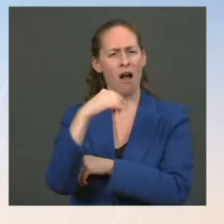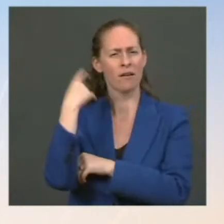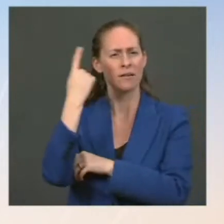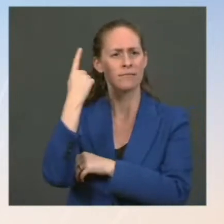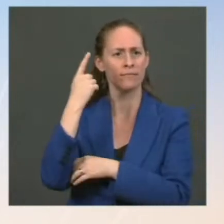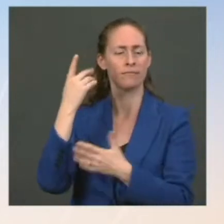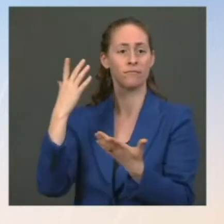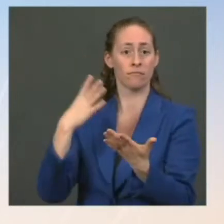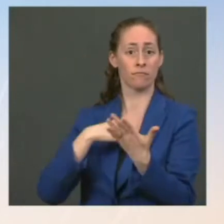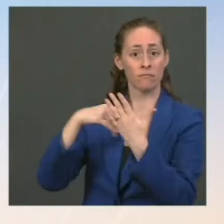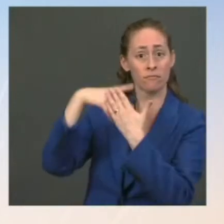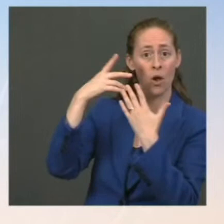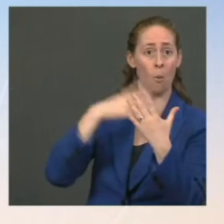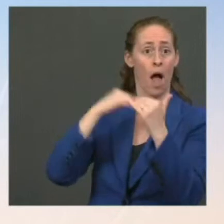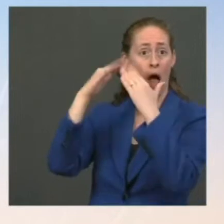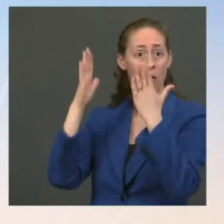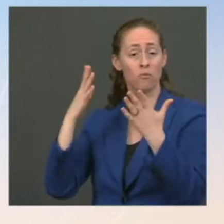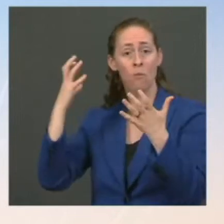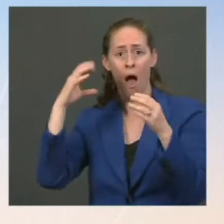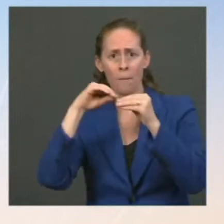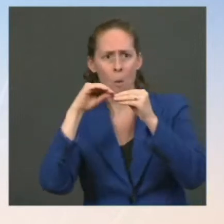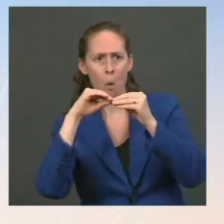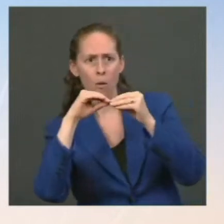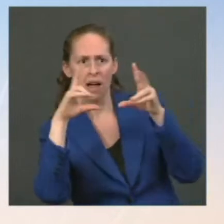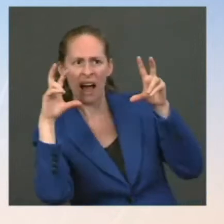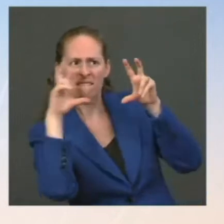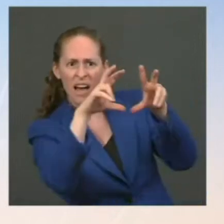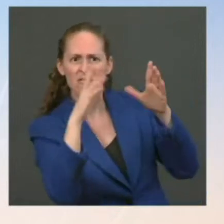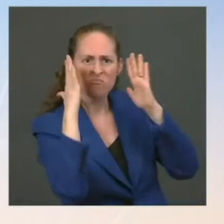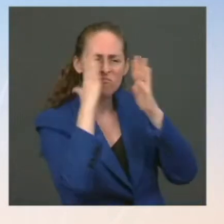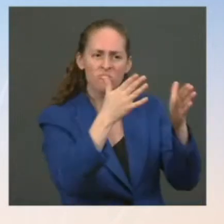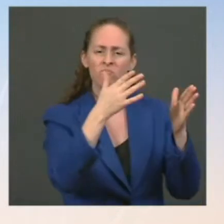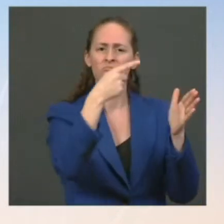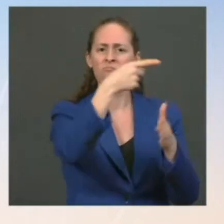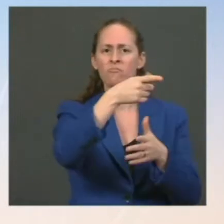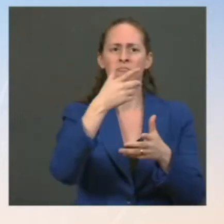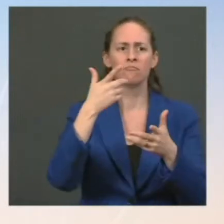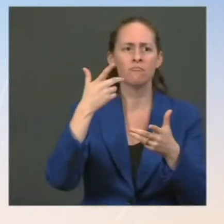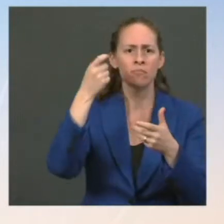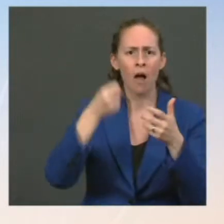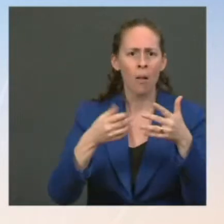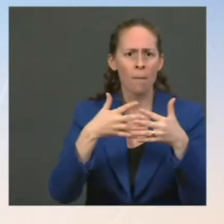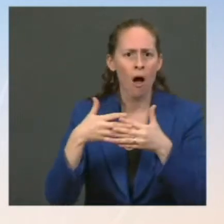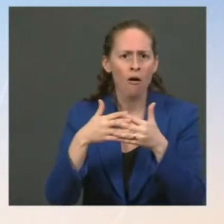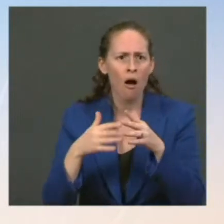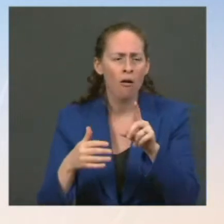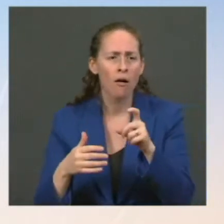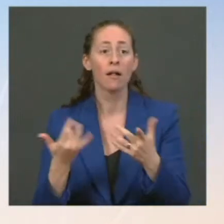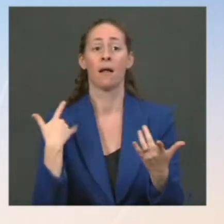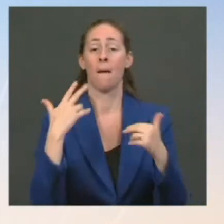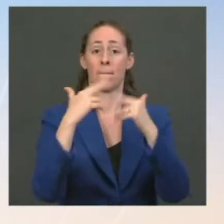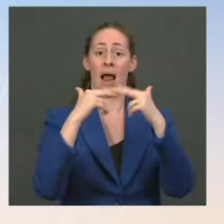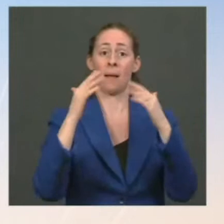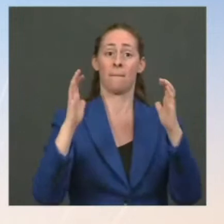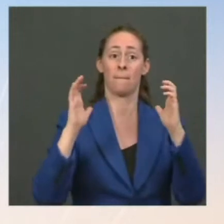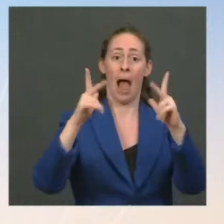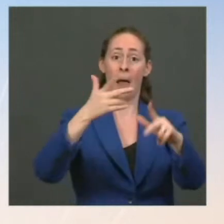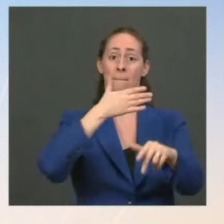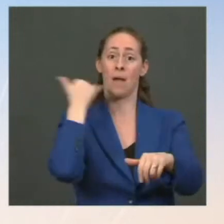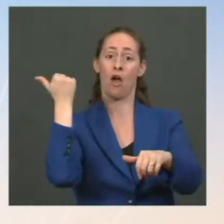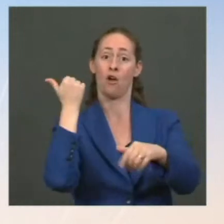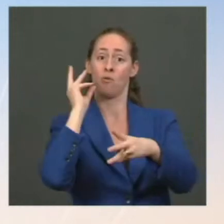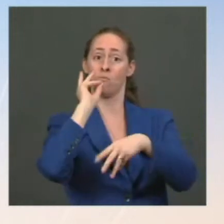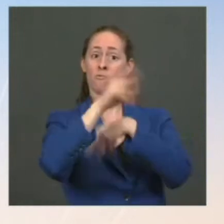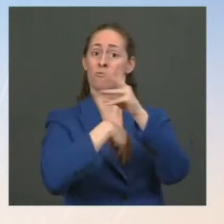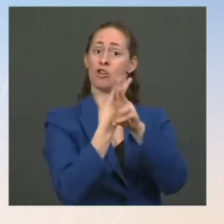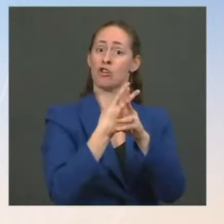projects in Latin America to do this? It's a great question. Obviously, Build Back Better World I referenced because it is an initiative that, obviously